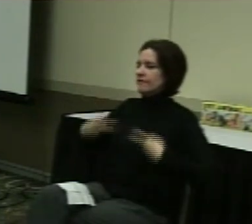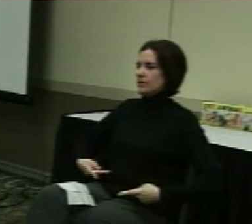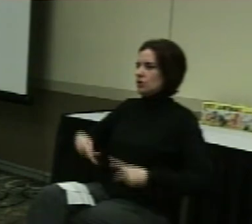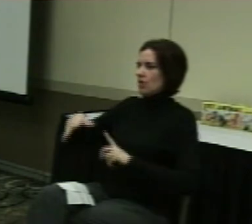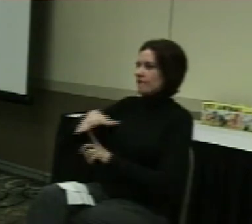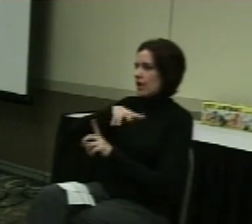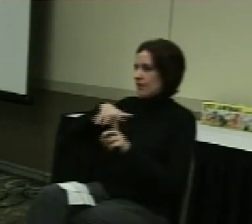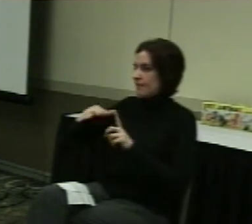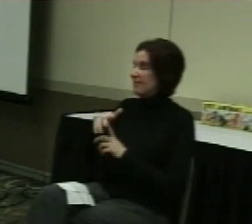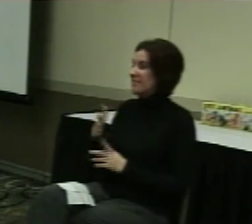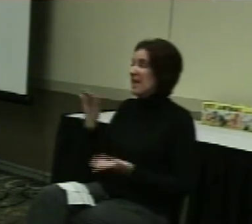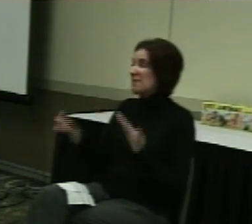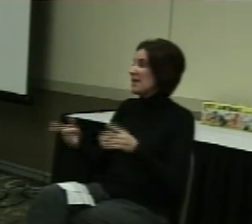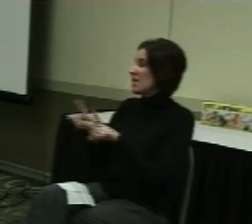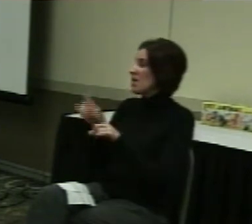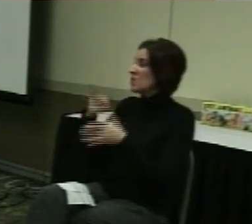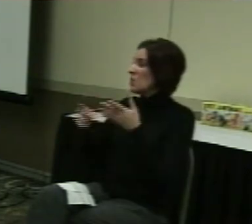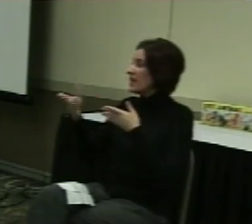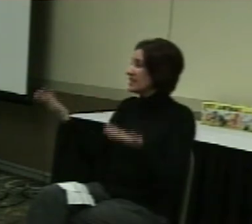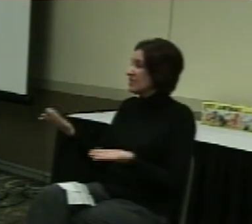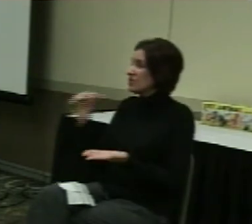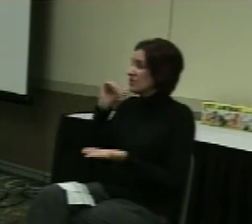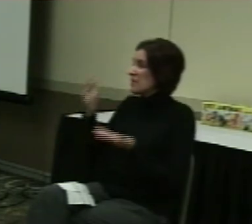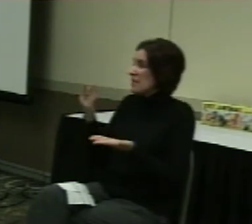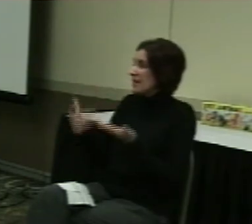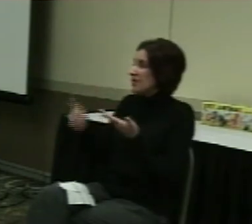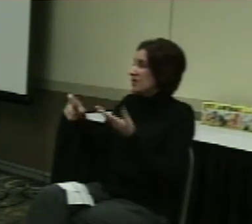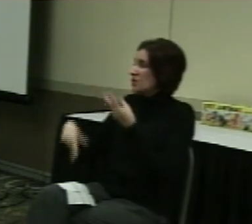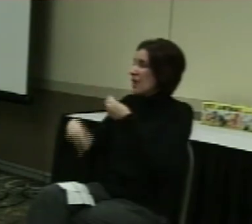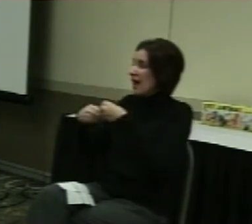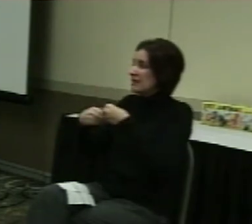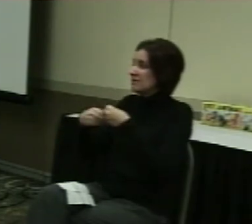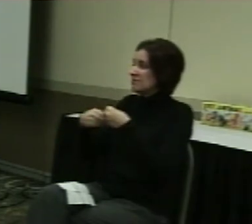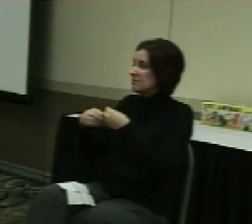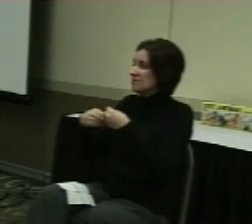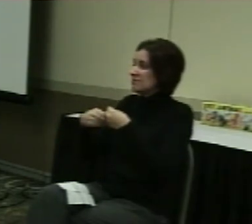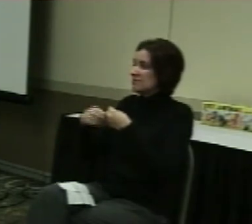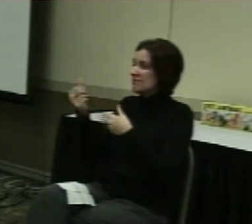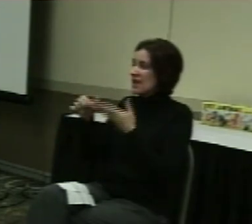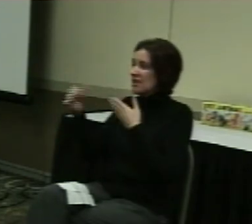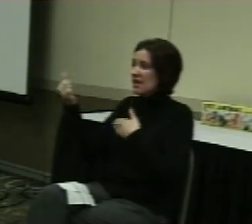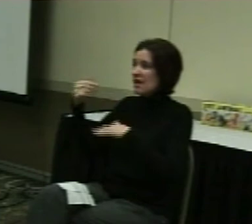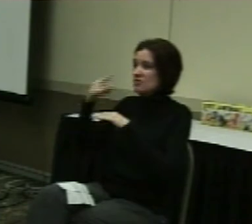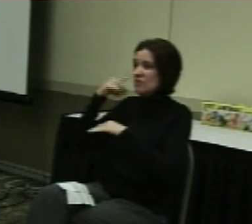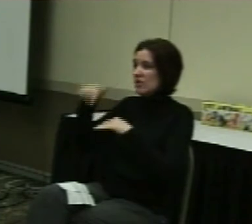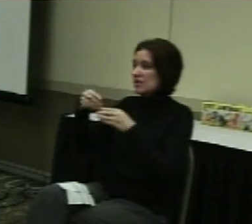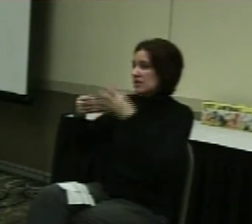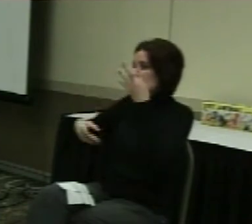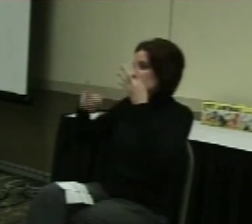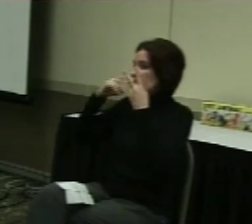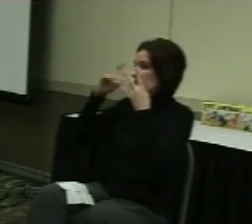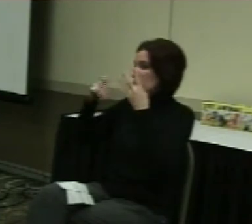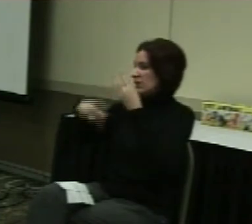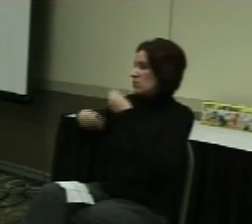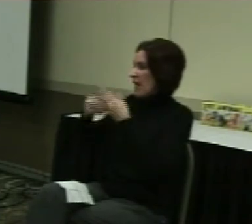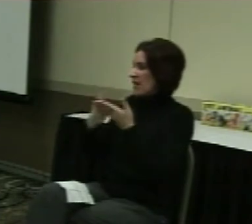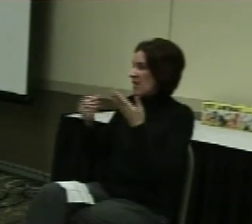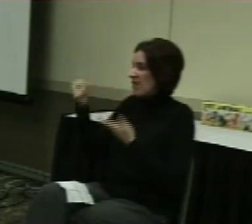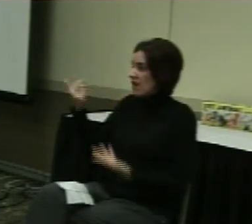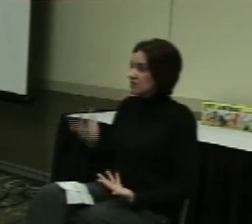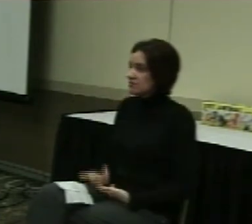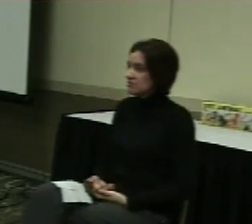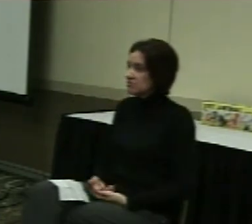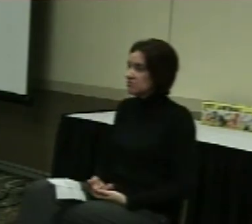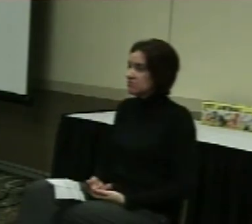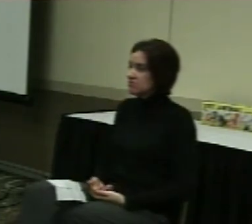you might add one. What's not on here that you think is really important? Is there anybody with some